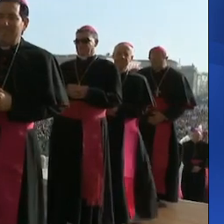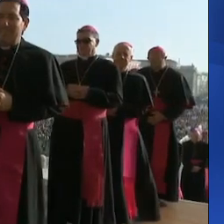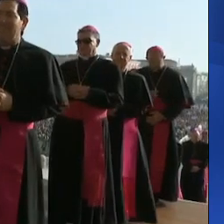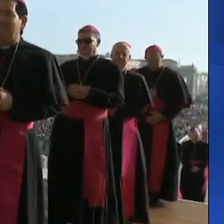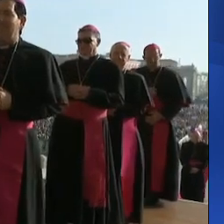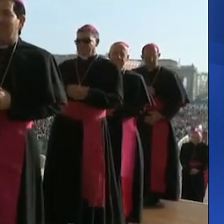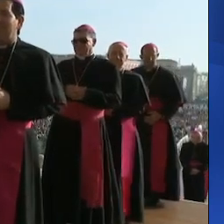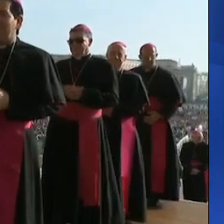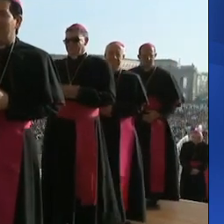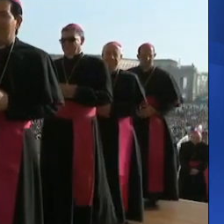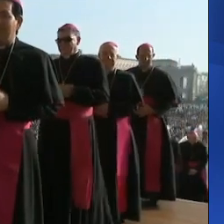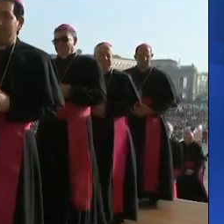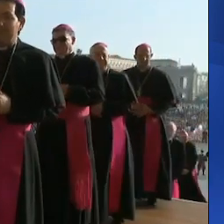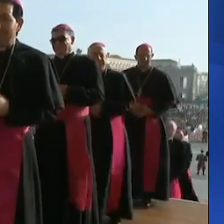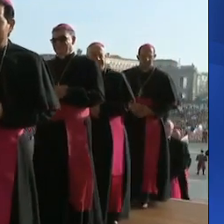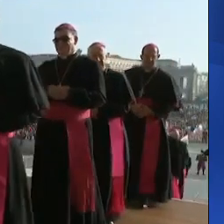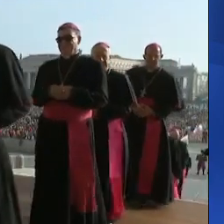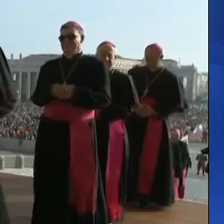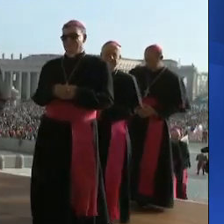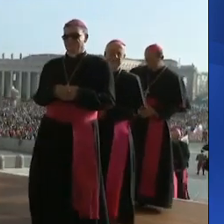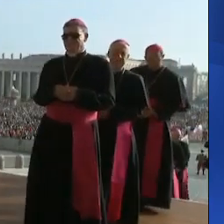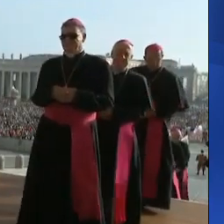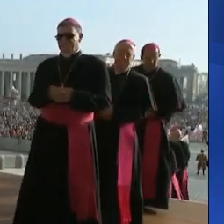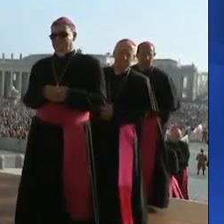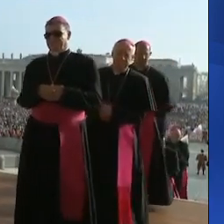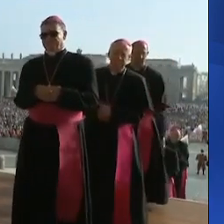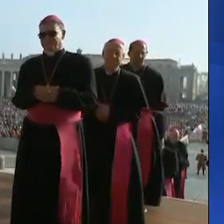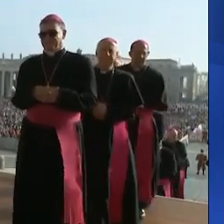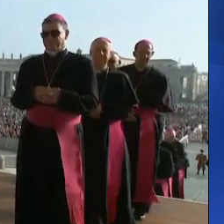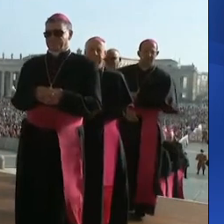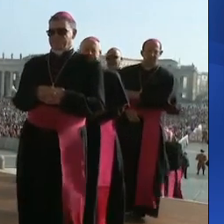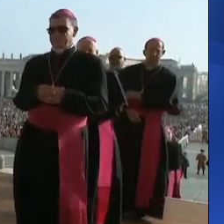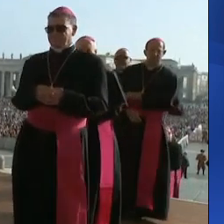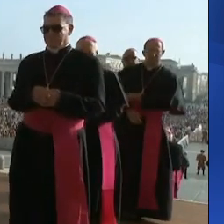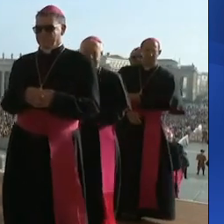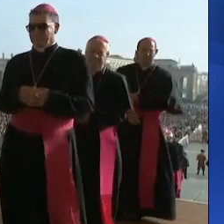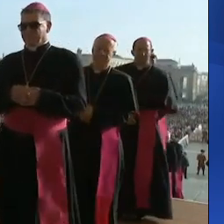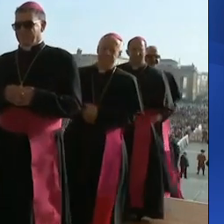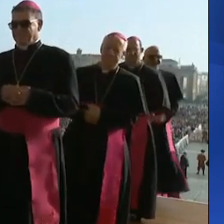Enjoy the rest of your day. Laudetur Jesus Christus. Praise be Jesus Christ.